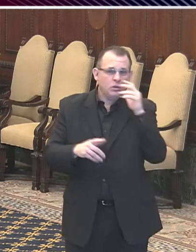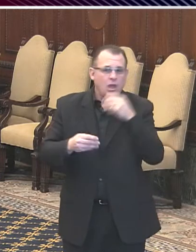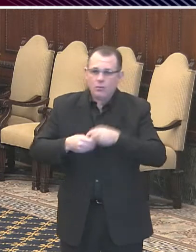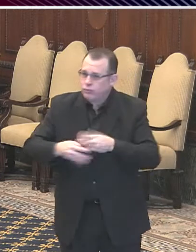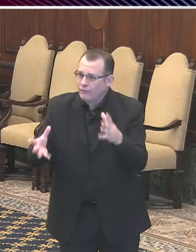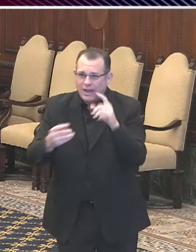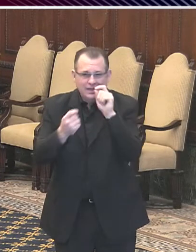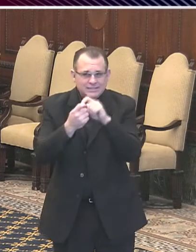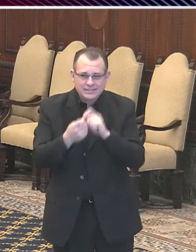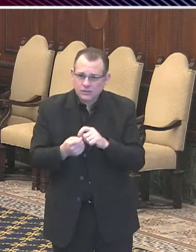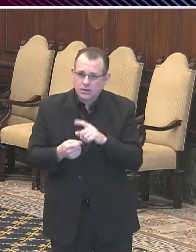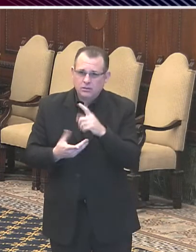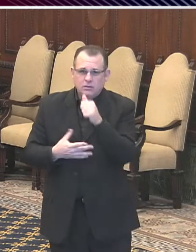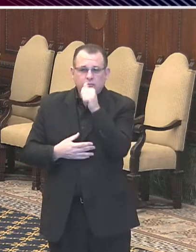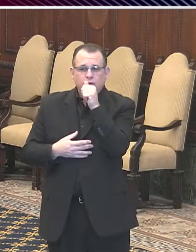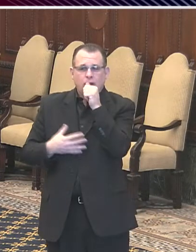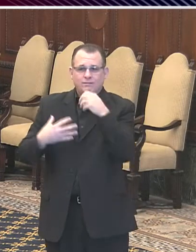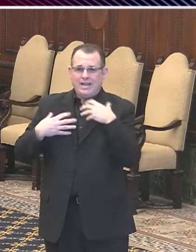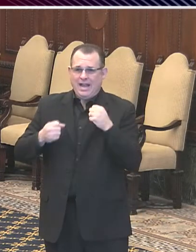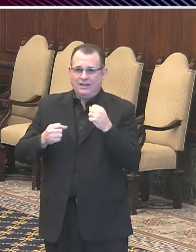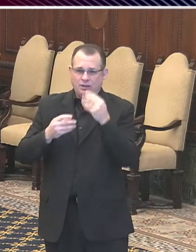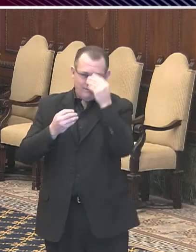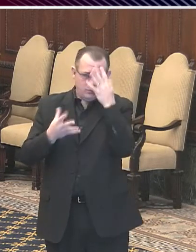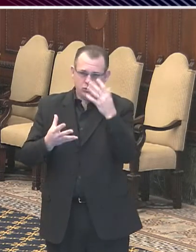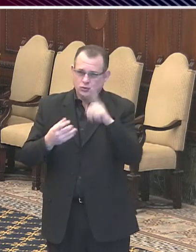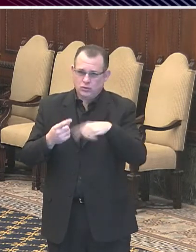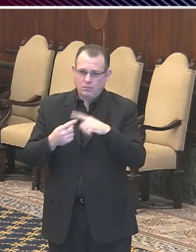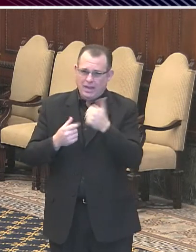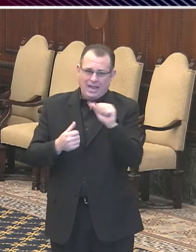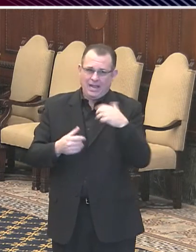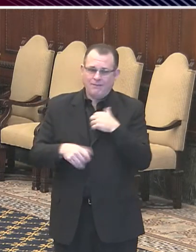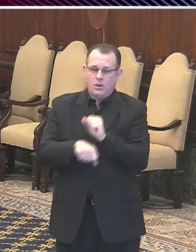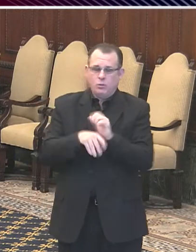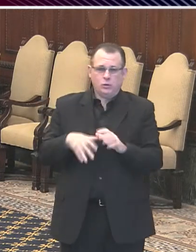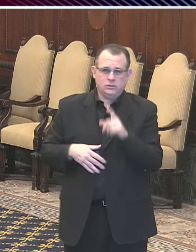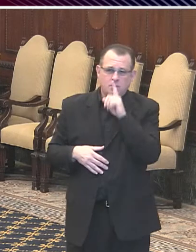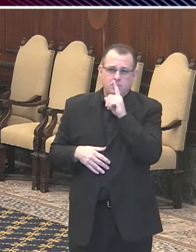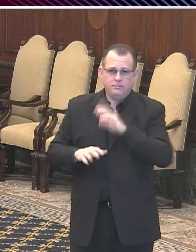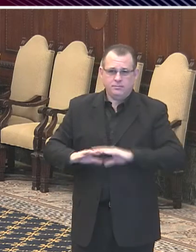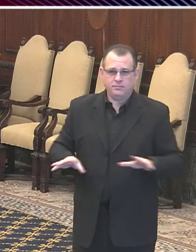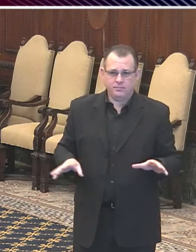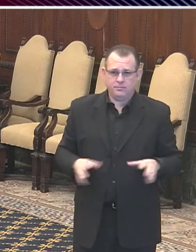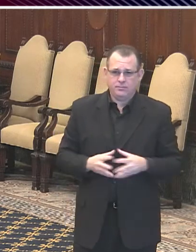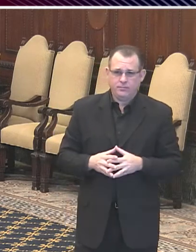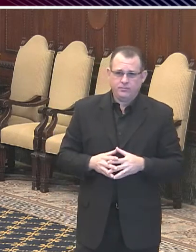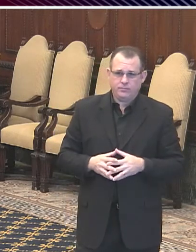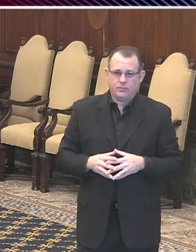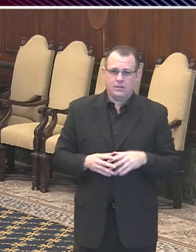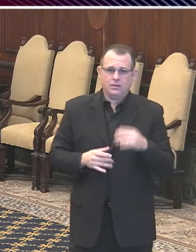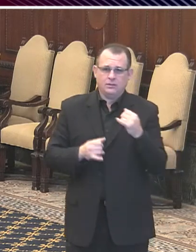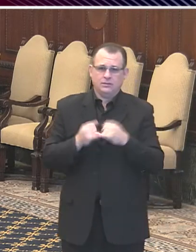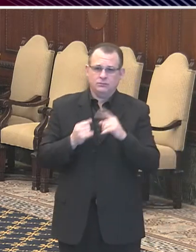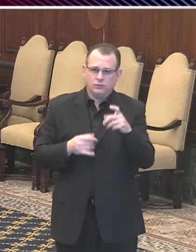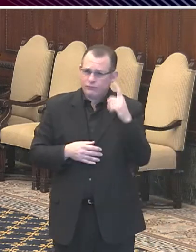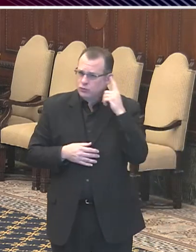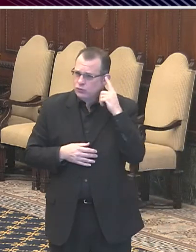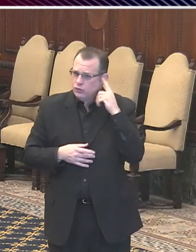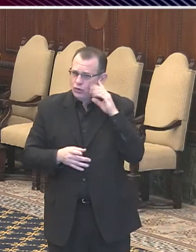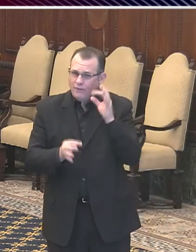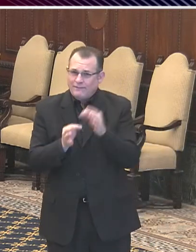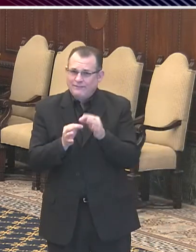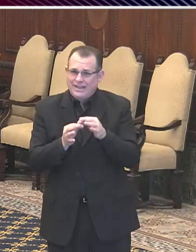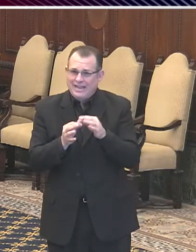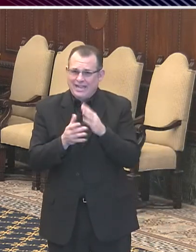of our employees, no matter the rank. And lastly, from the city, obviously, we heard the faith aspect heading